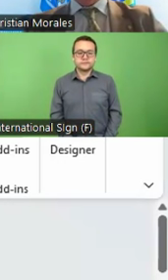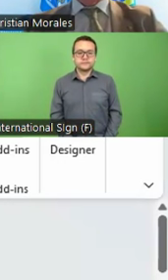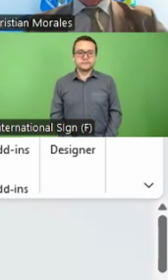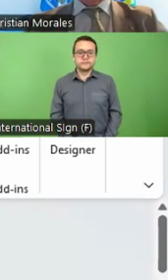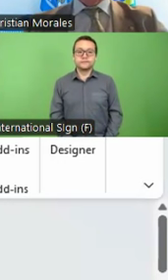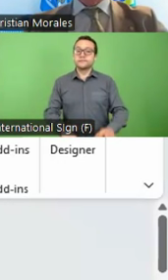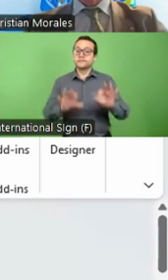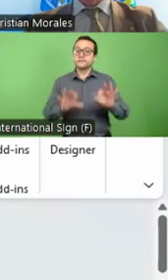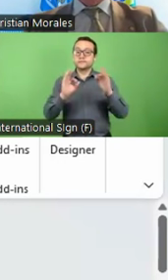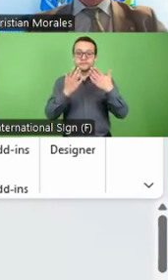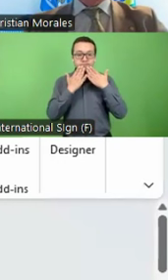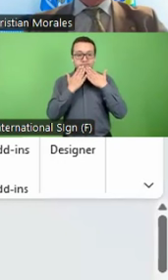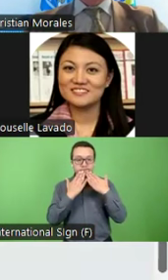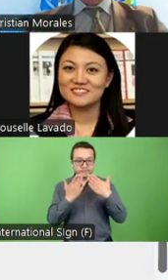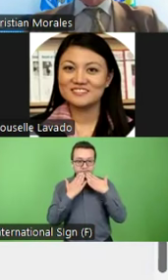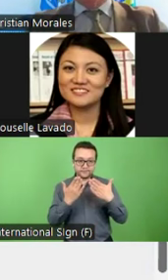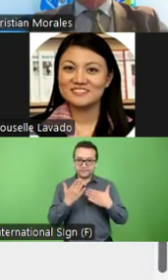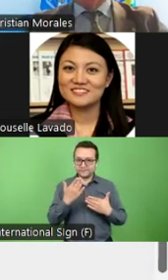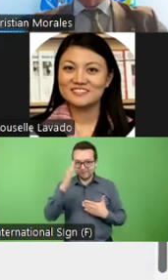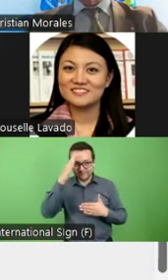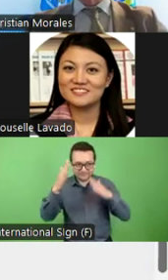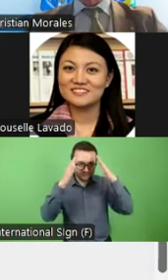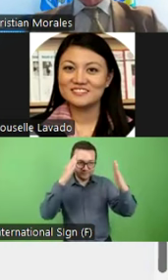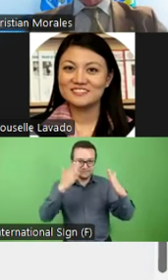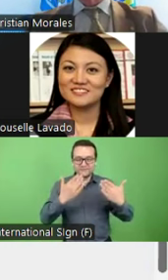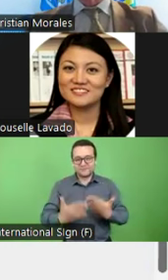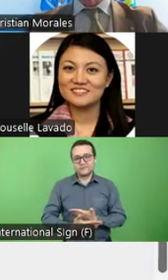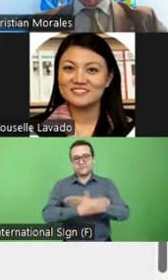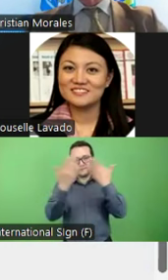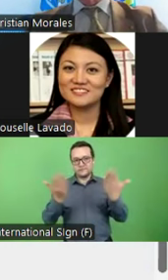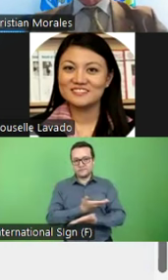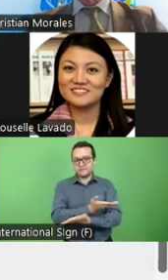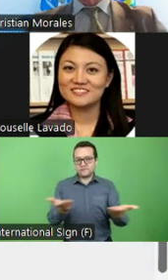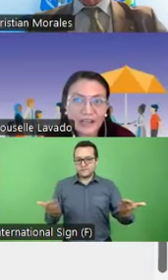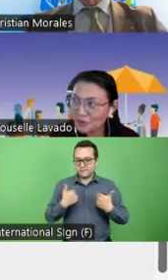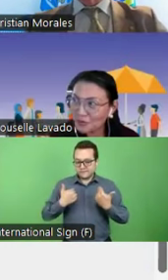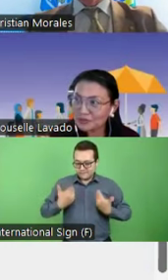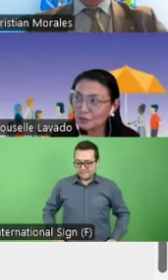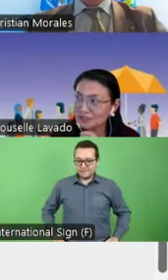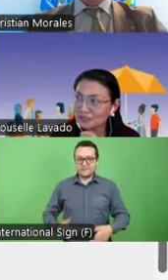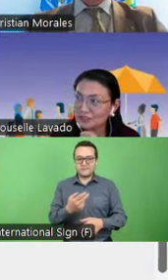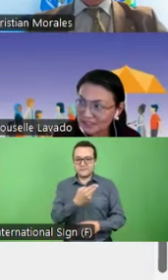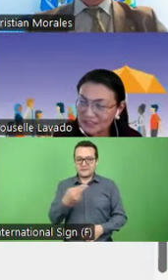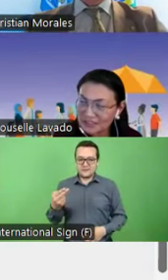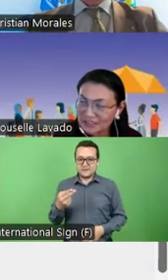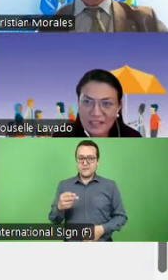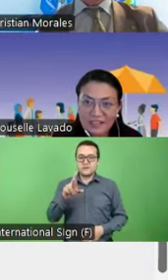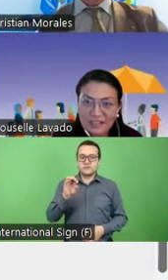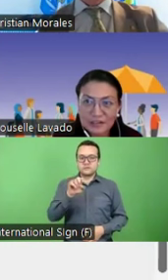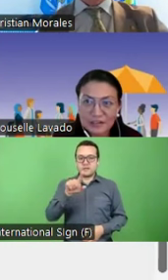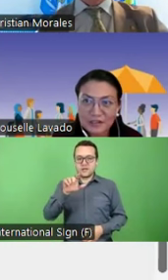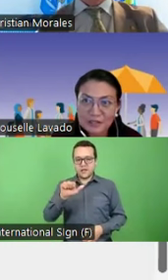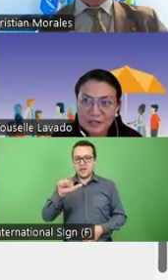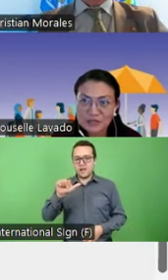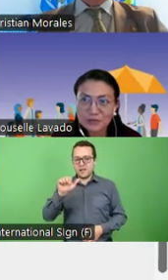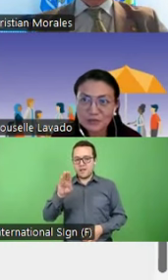Good morning, everyone. My name is Rosella Vado. I'm with the WHO headquarters. Thank you very much